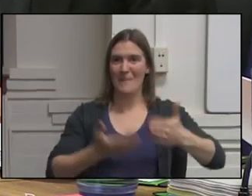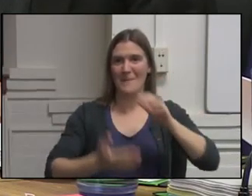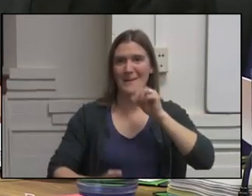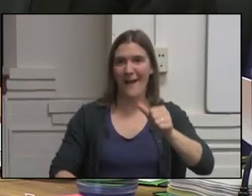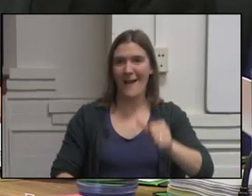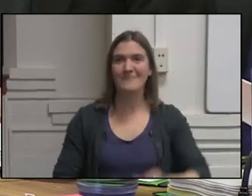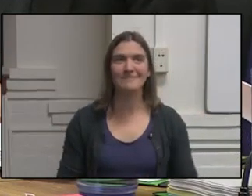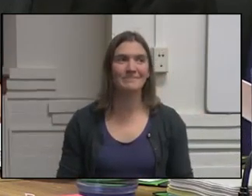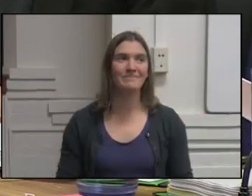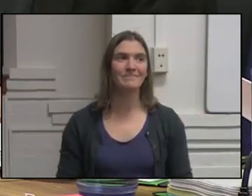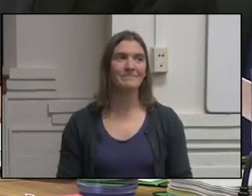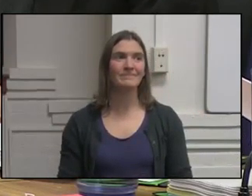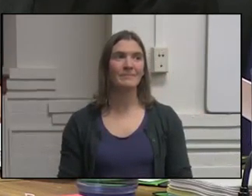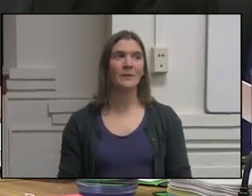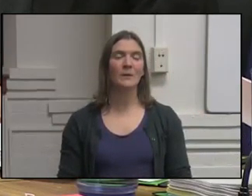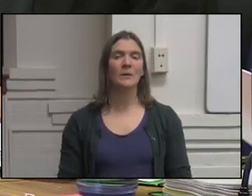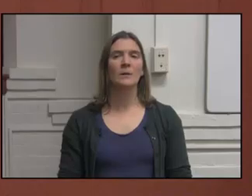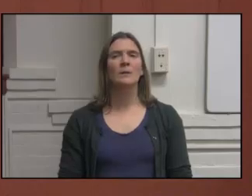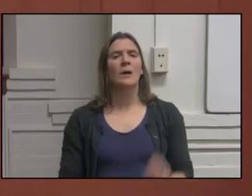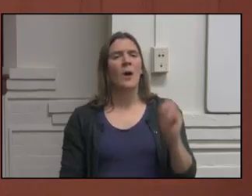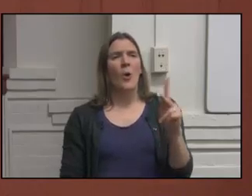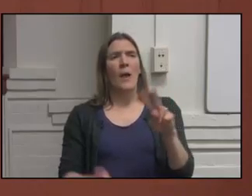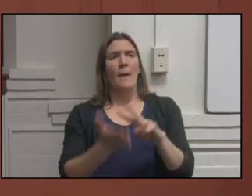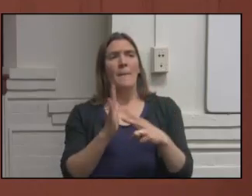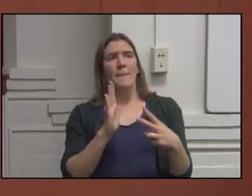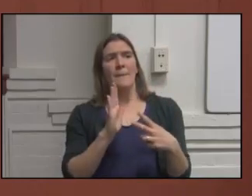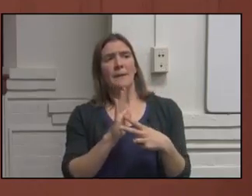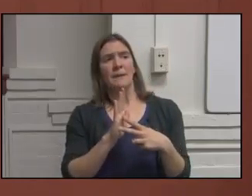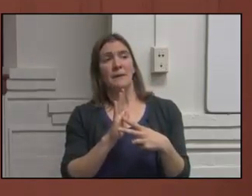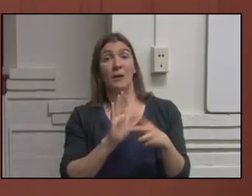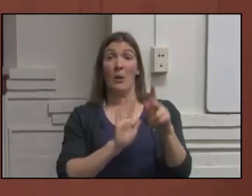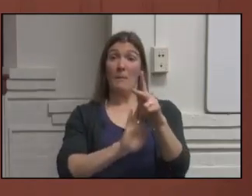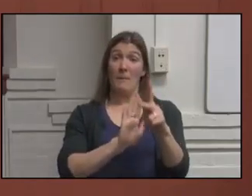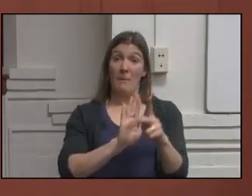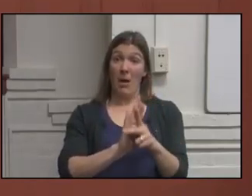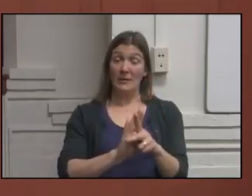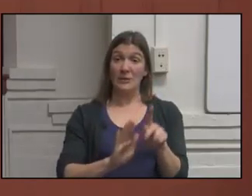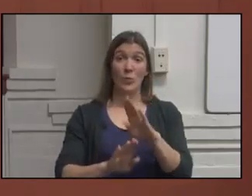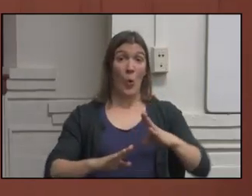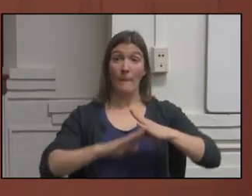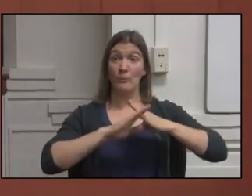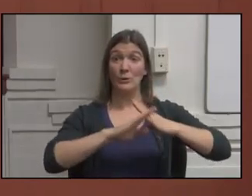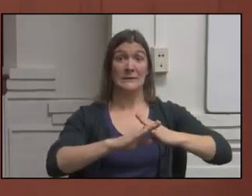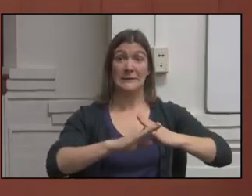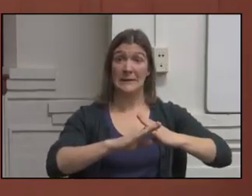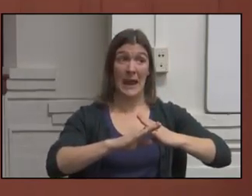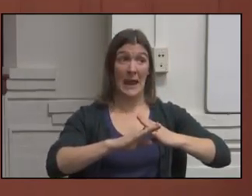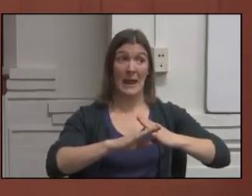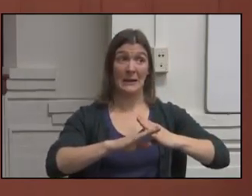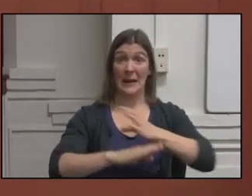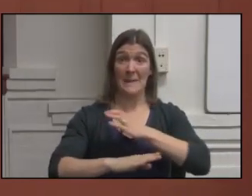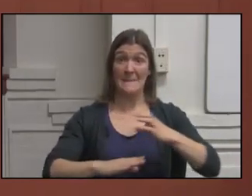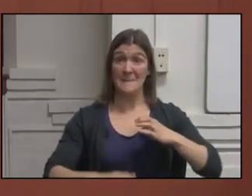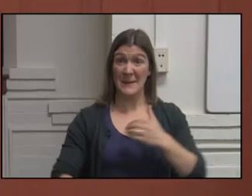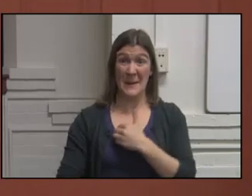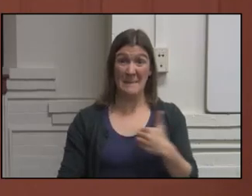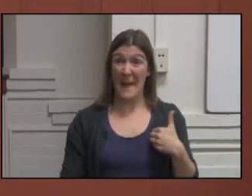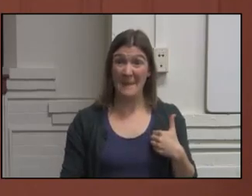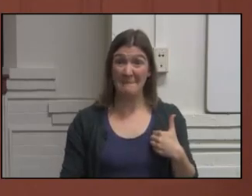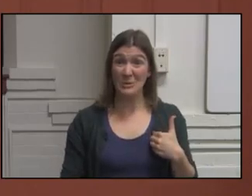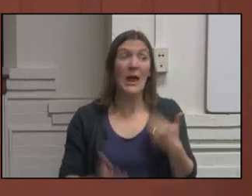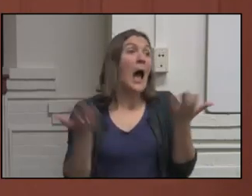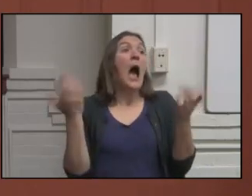an agent of the town. So are you saying that this policy doesn't cover protection for committee members?